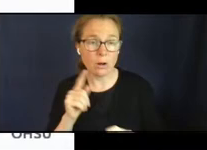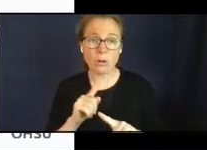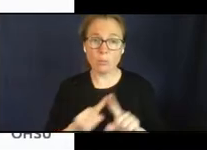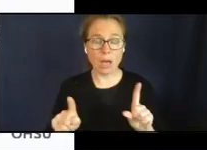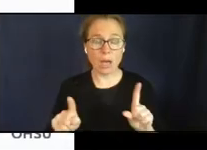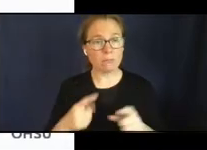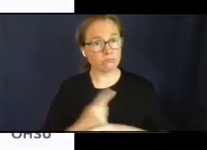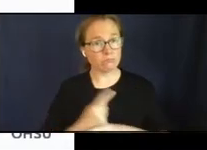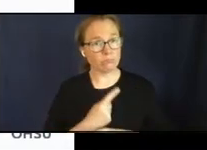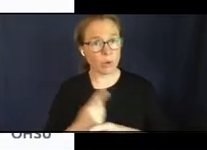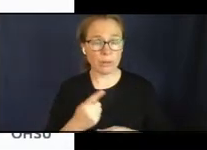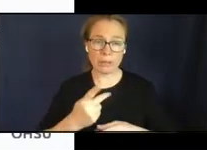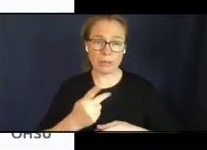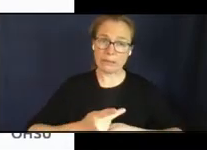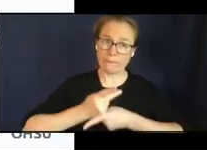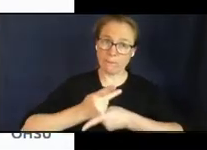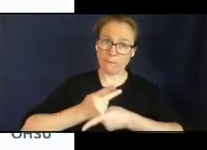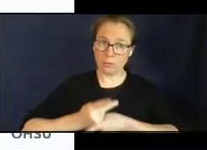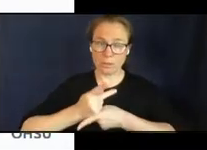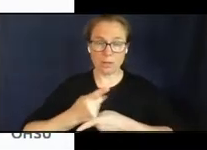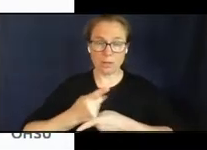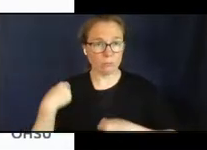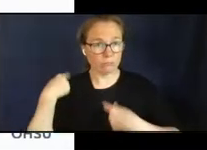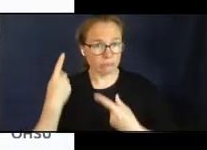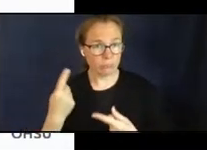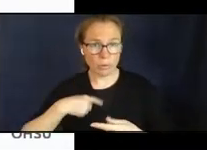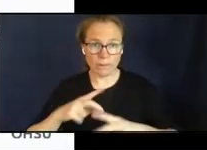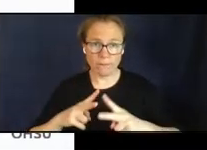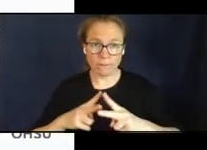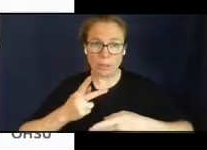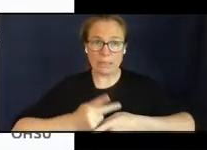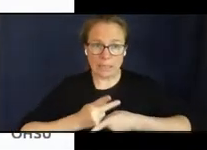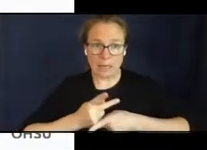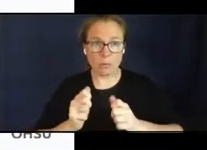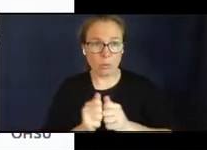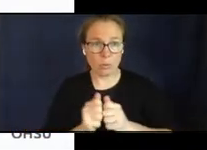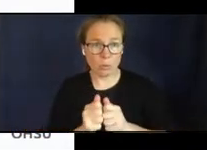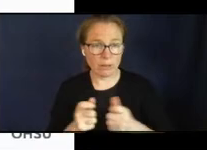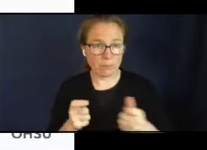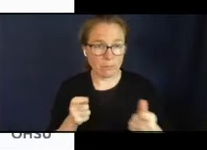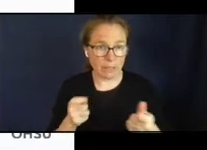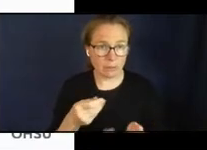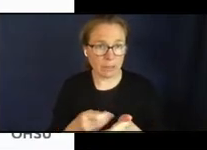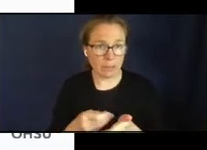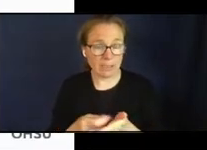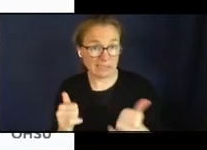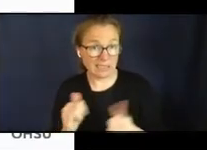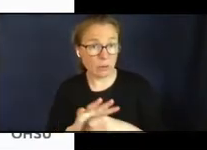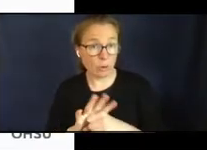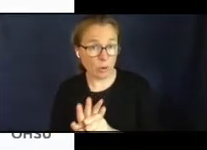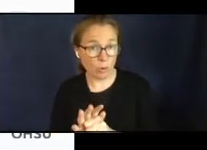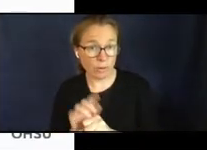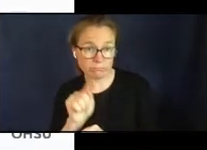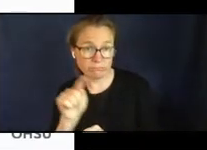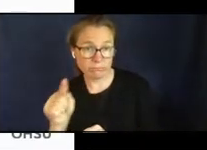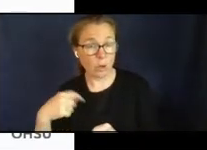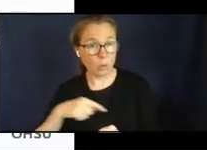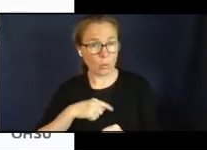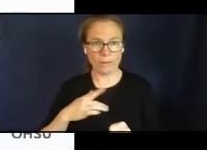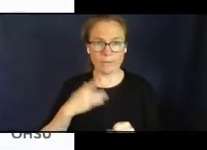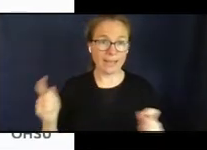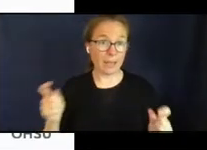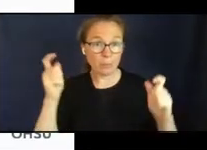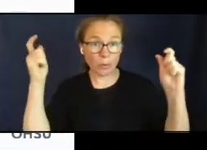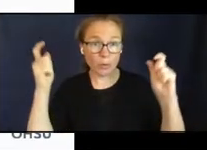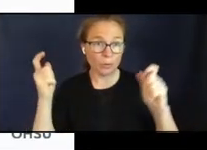conservative, and there's still COVID-19 out there. You know, we all are celebrating that we're improving, but there's still a lot of